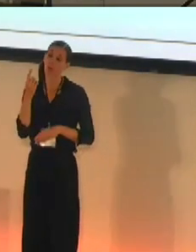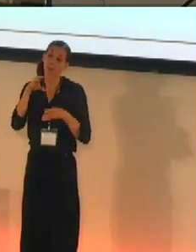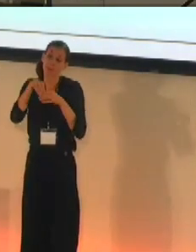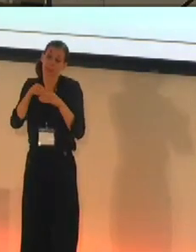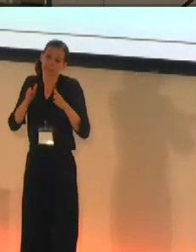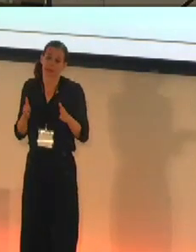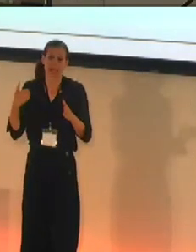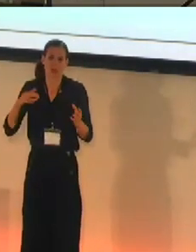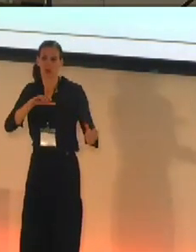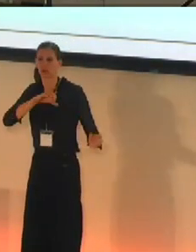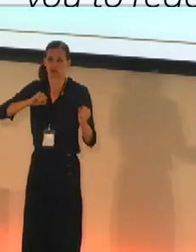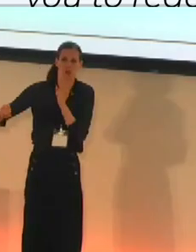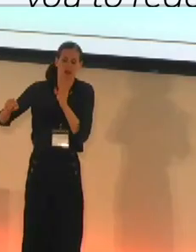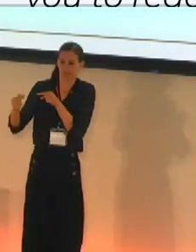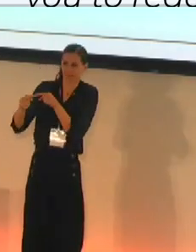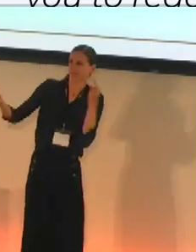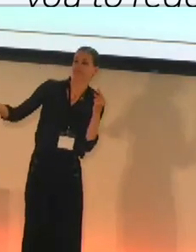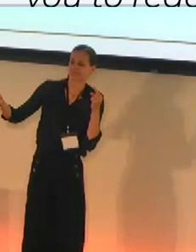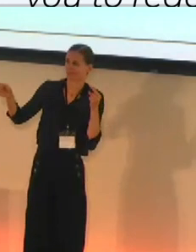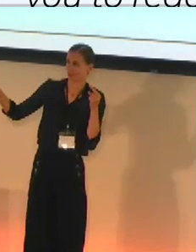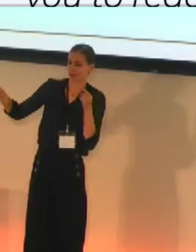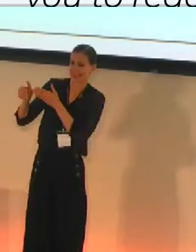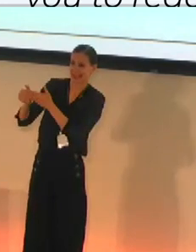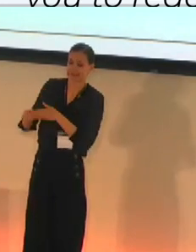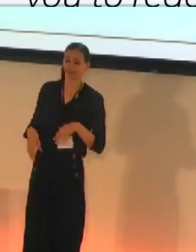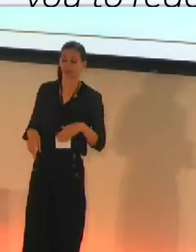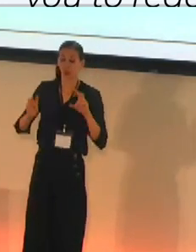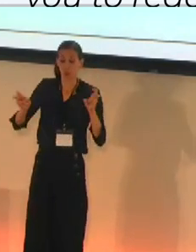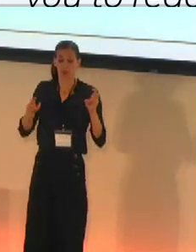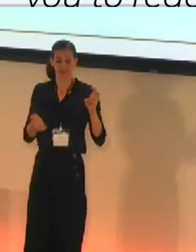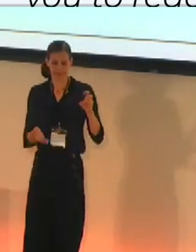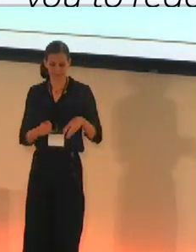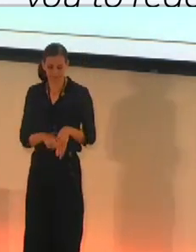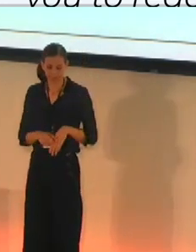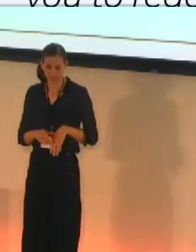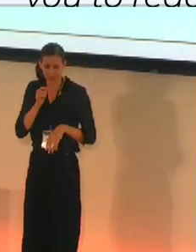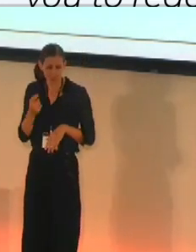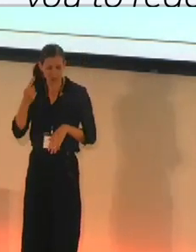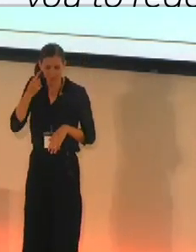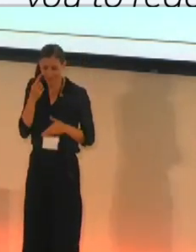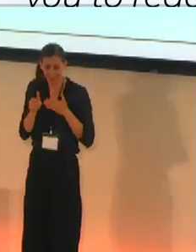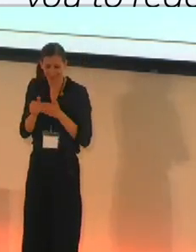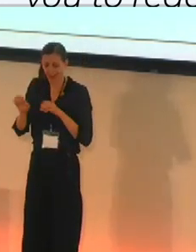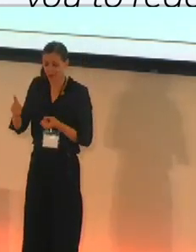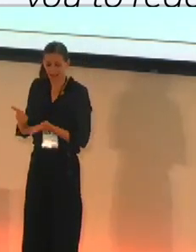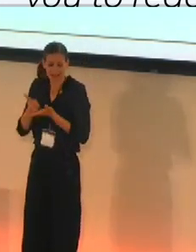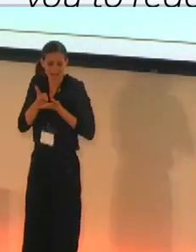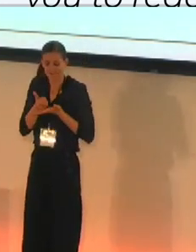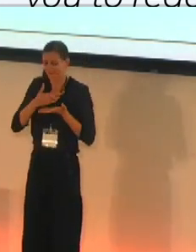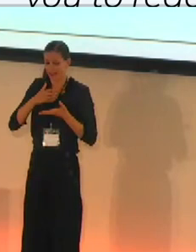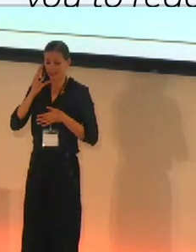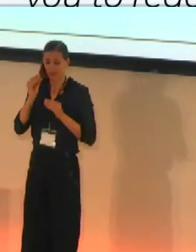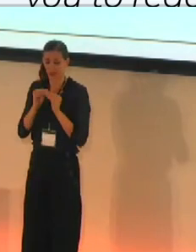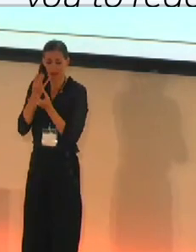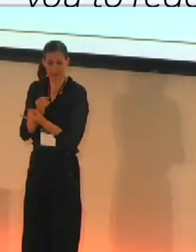a very strong aversion to the guide's presence, and he told us that, "I don't think there's anything that the guide could do to make the experience feel more independent other